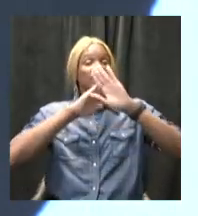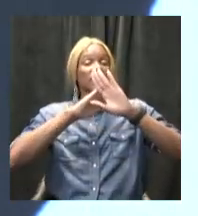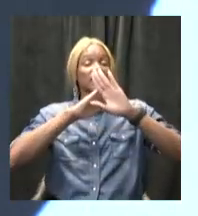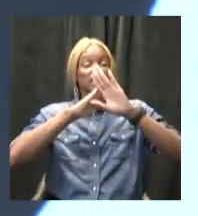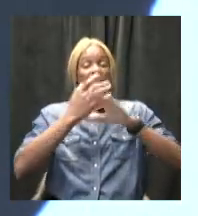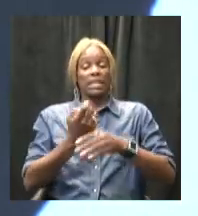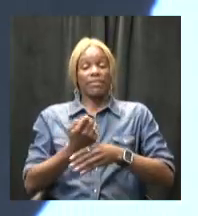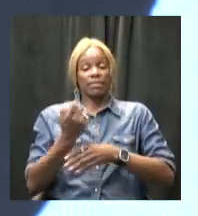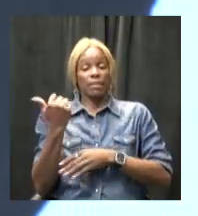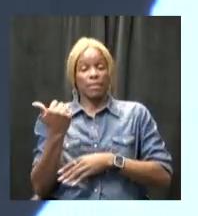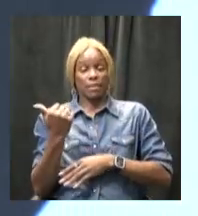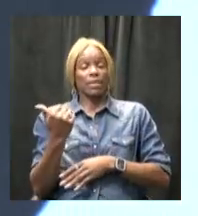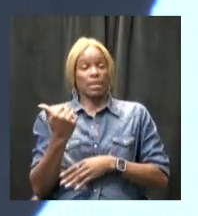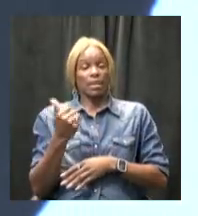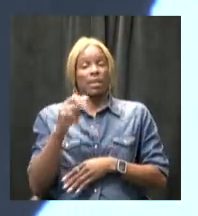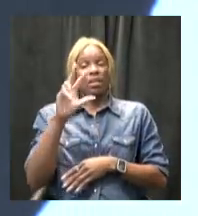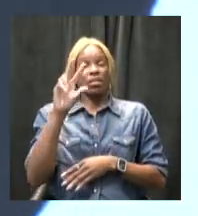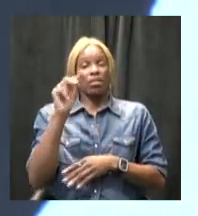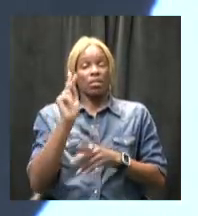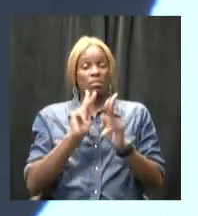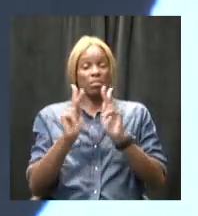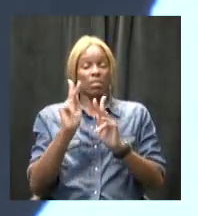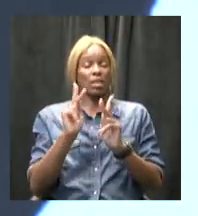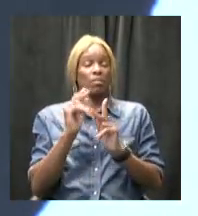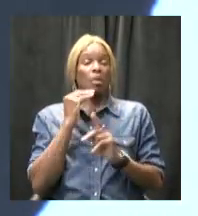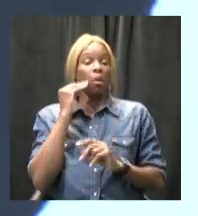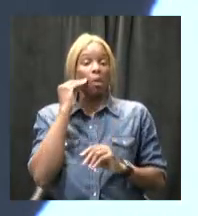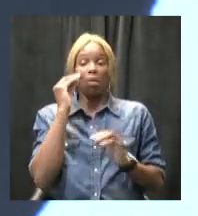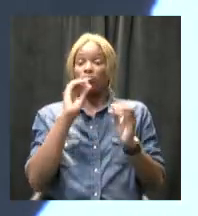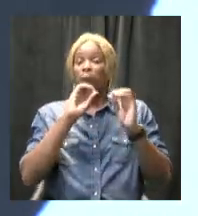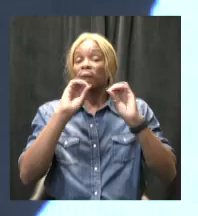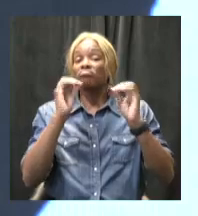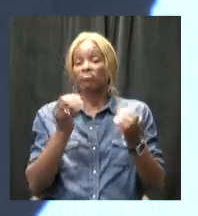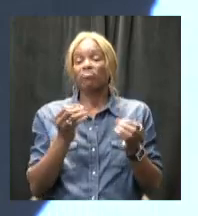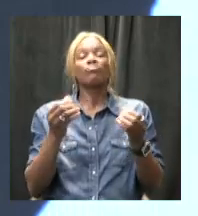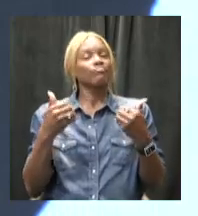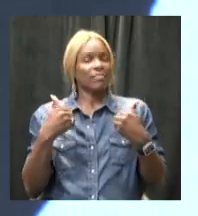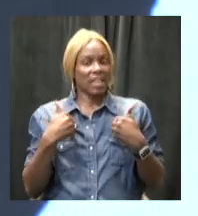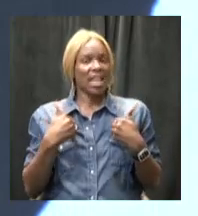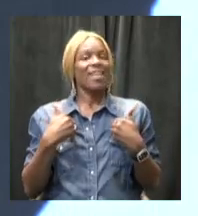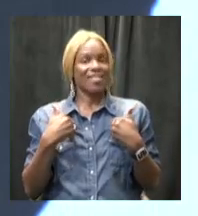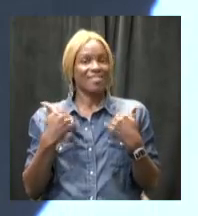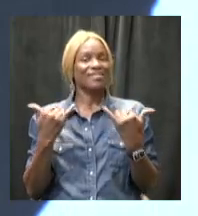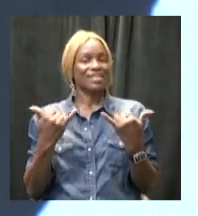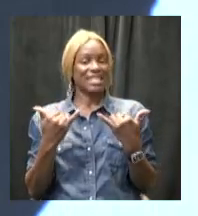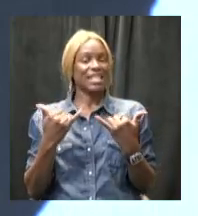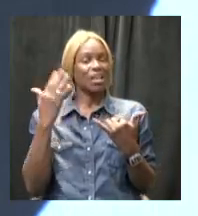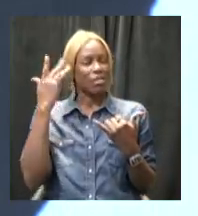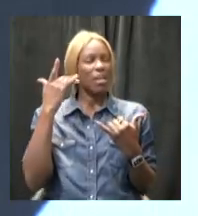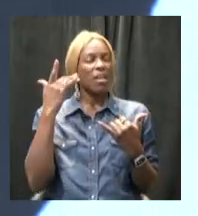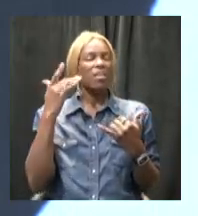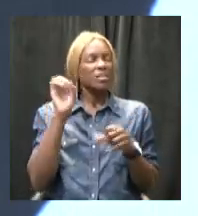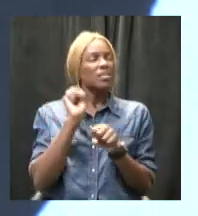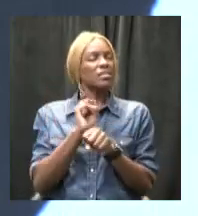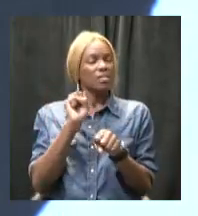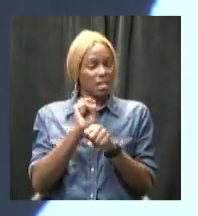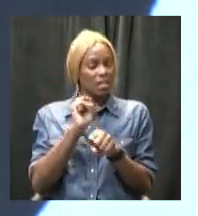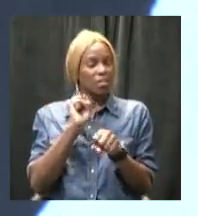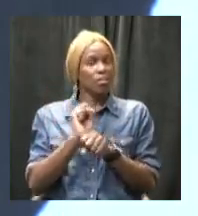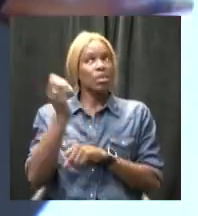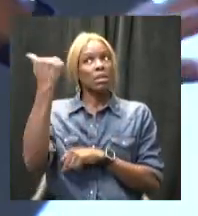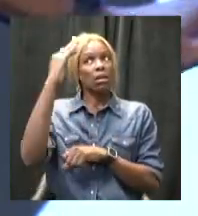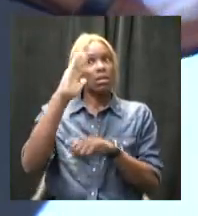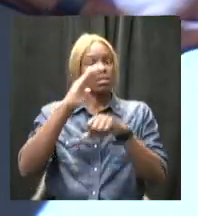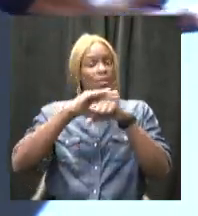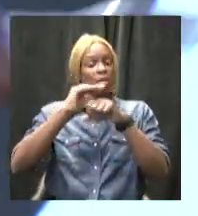because of them. 30 people that once were homeless are now housed. See, this is the work. This is the work that God